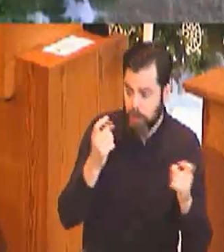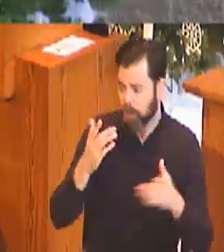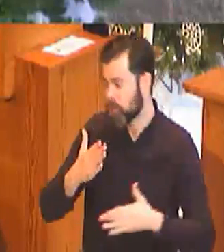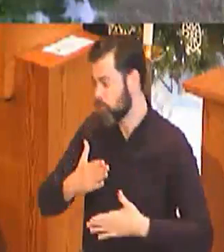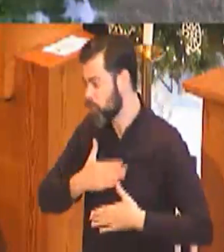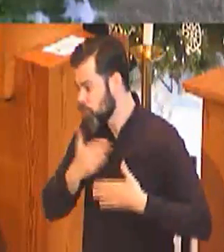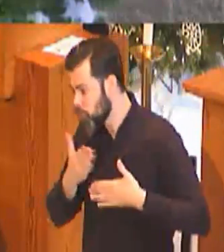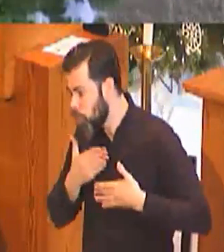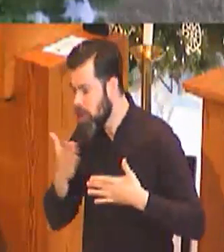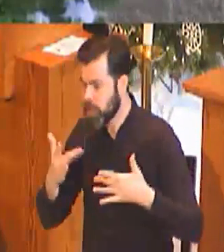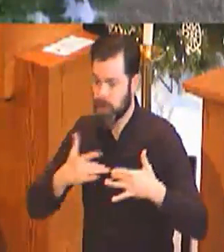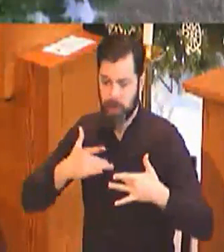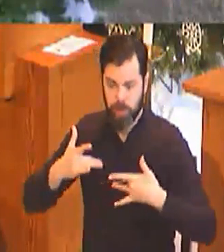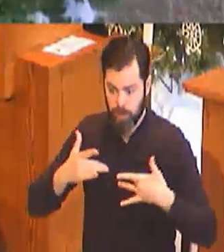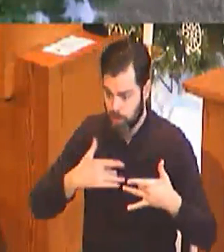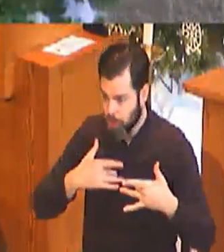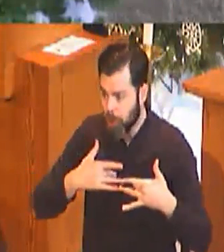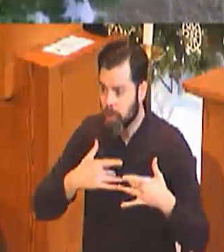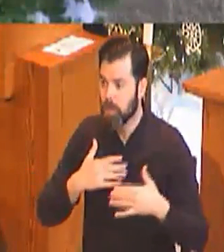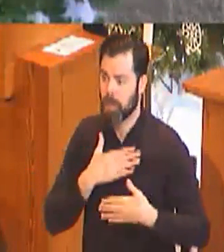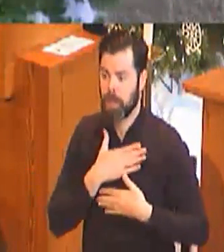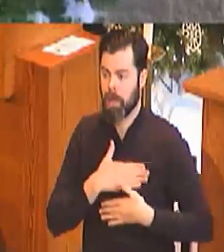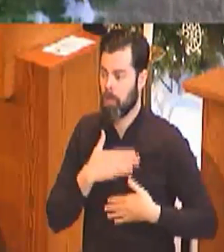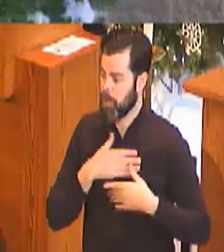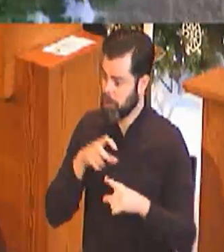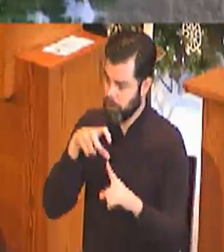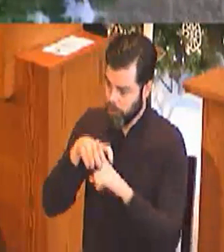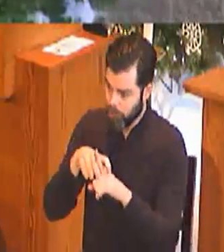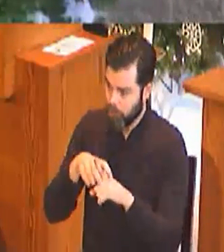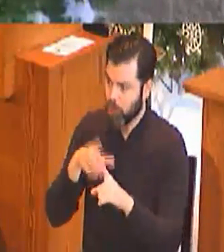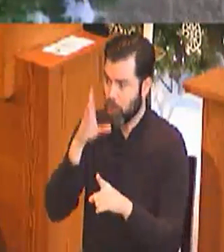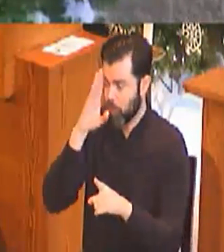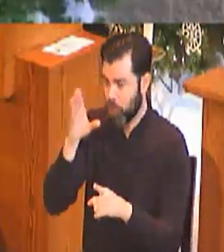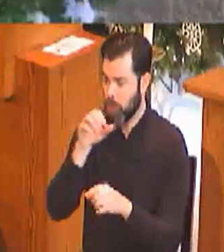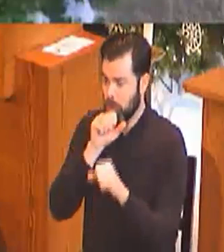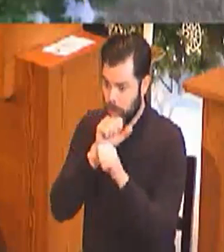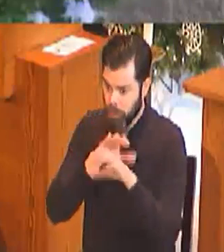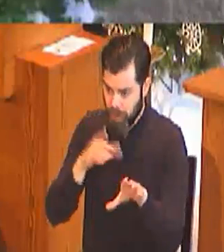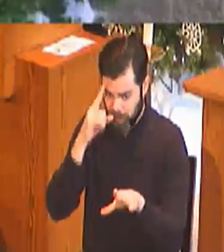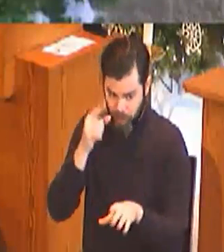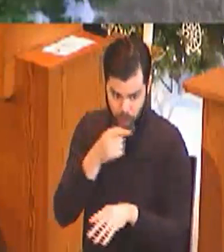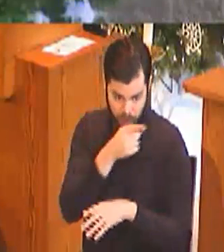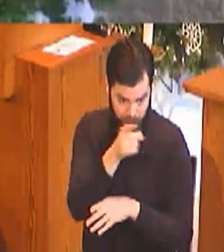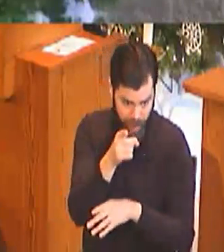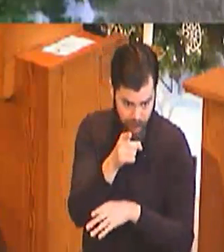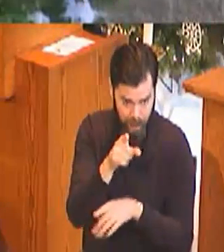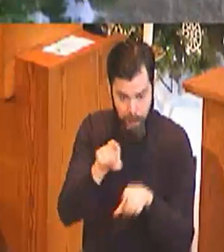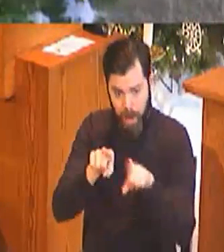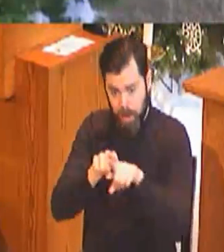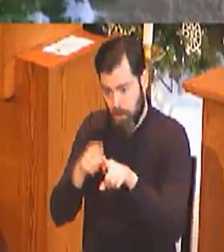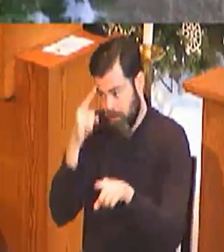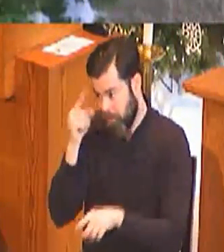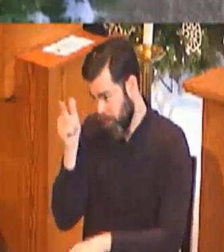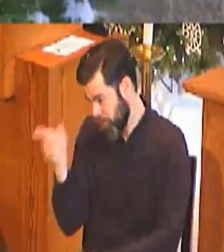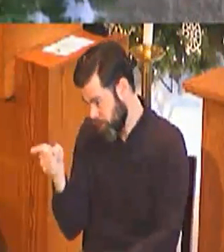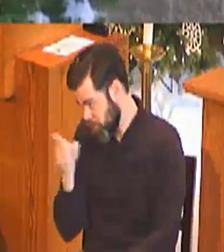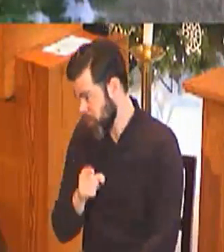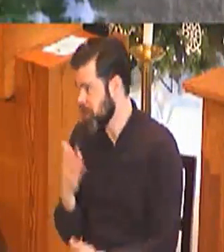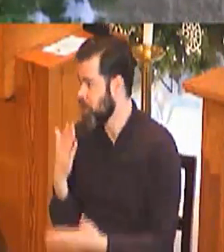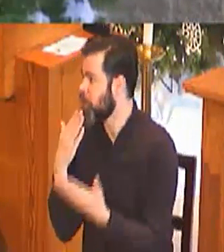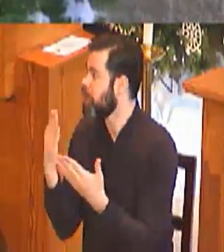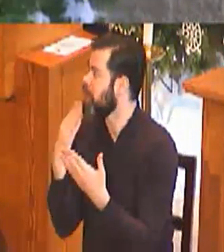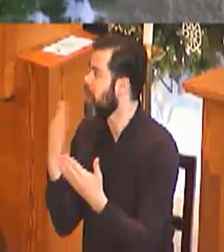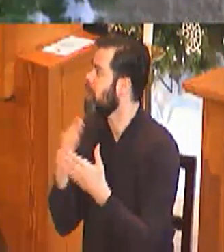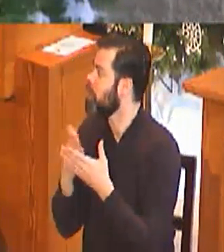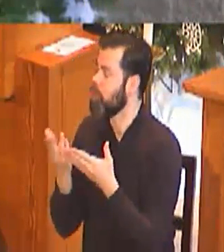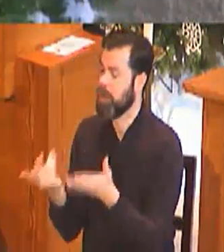like to pray about. So please, seek one of them out. I assure you, it'll be a blessing to them as well as for you. So thank you. So